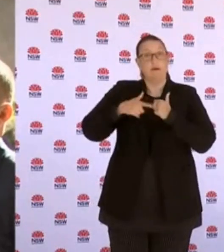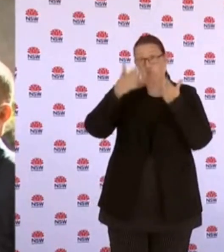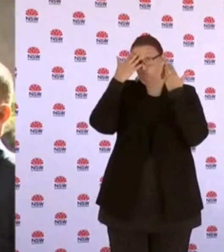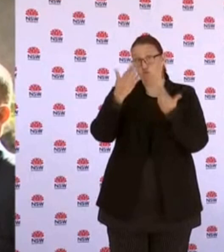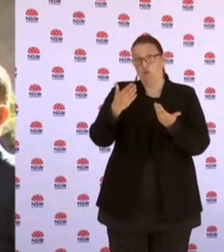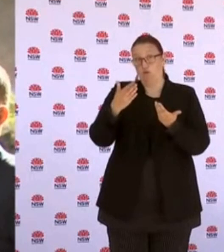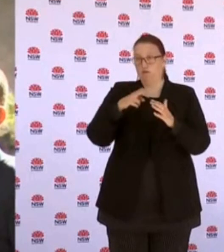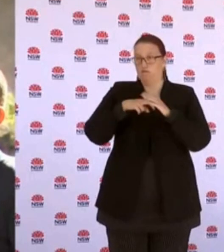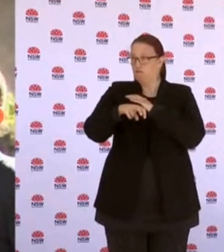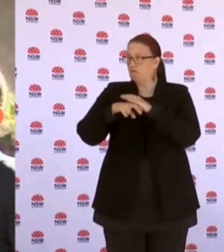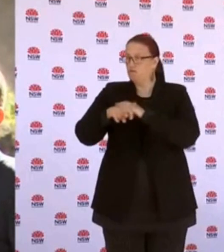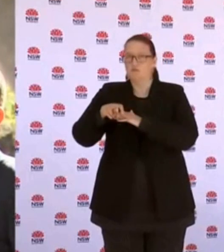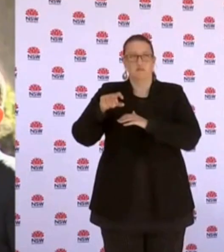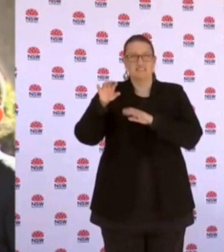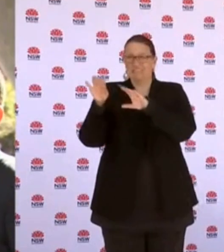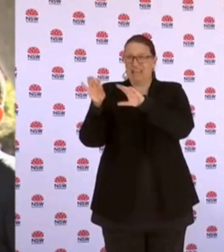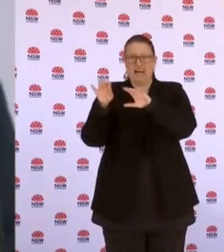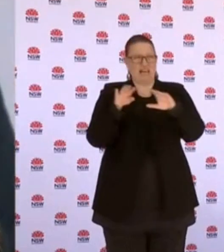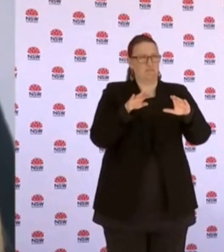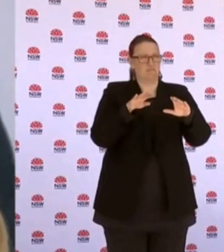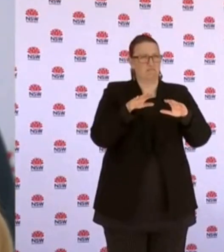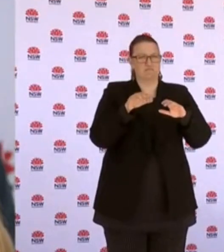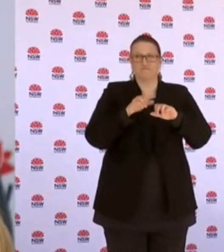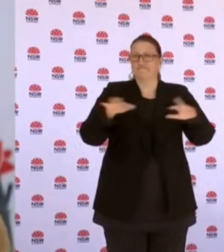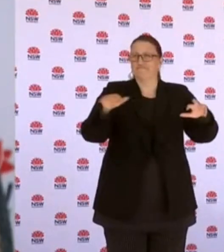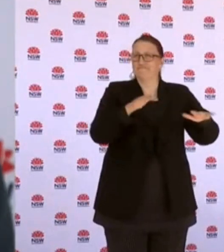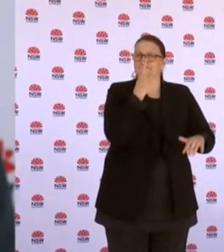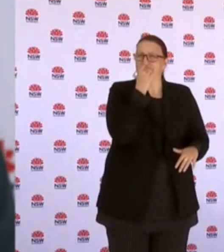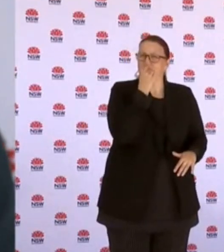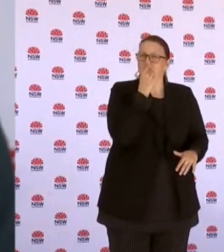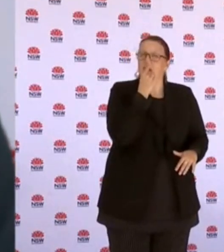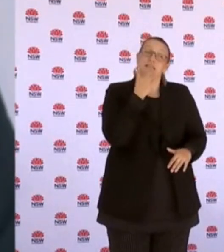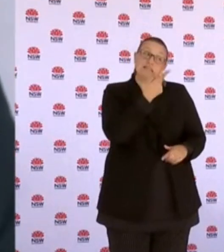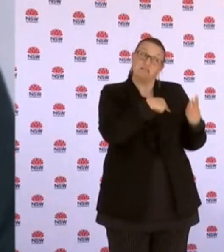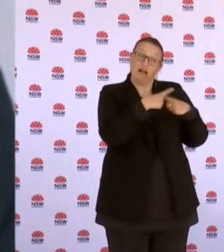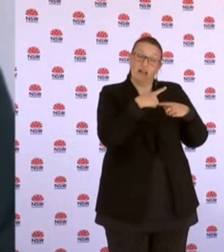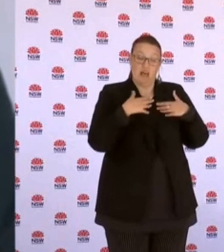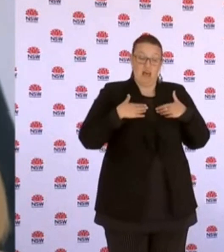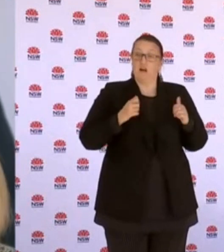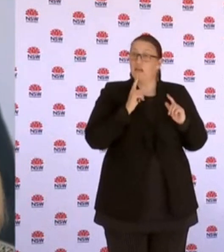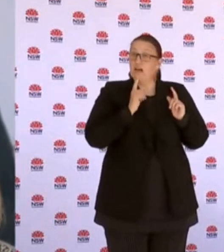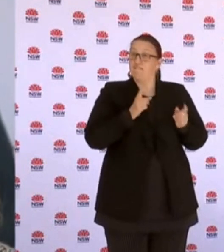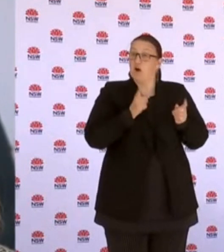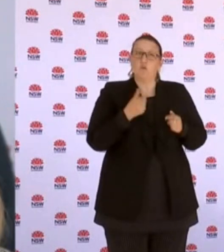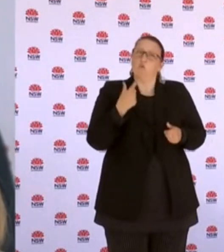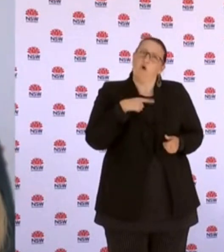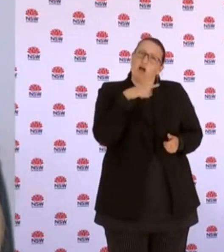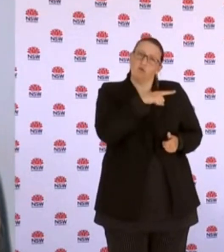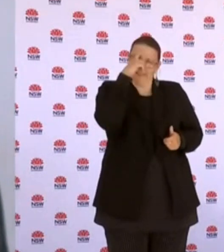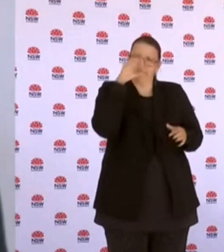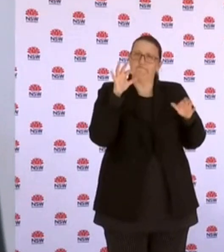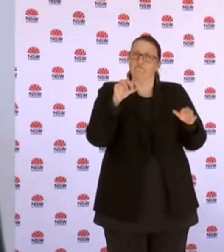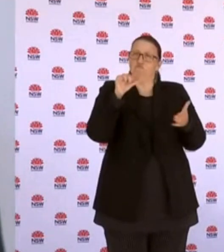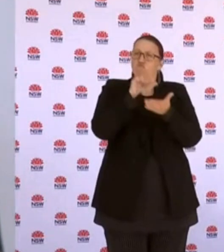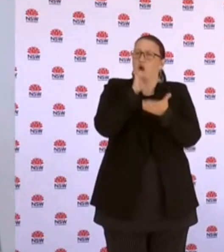that is saying that these settings are right? So clearly we're wanting to further decrease